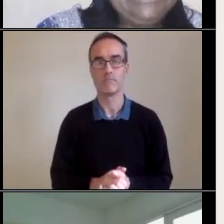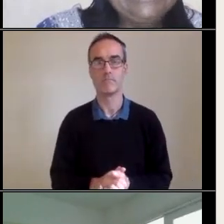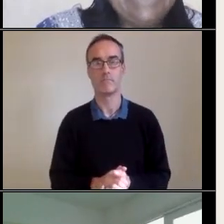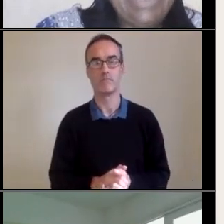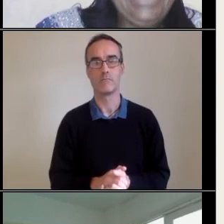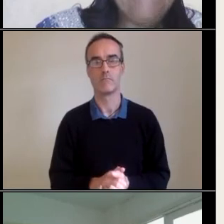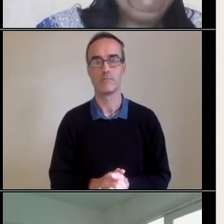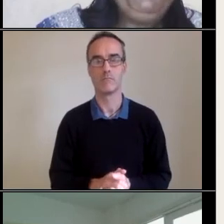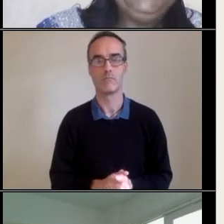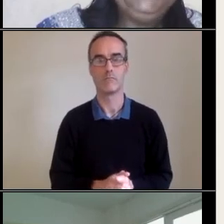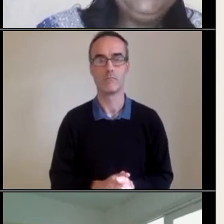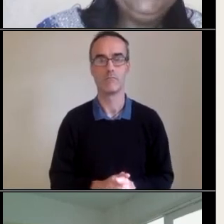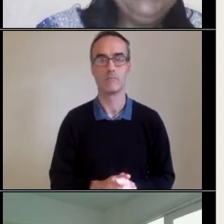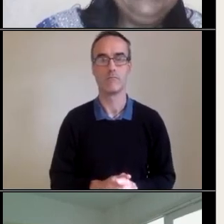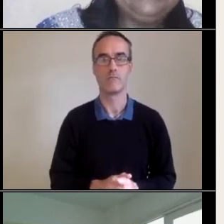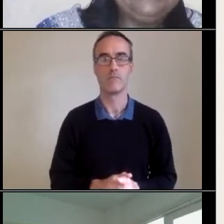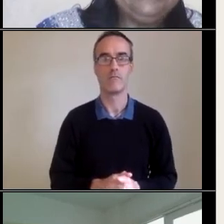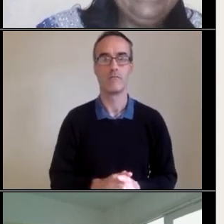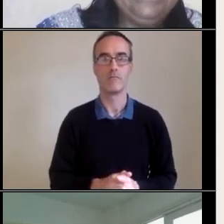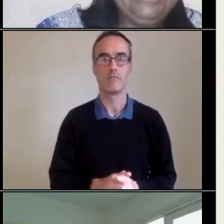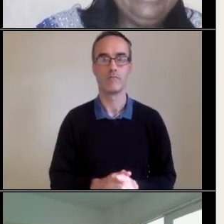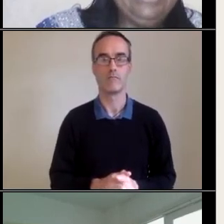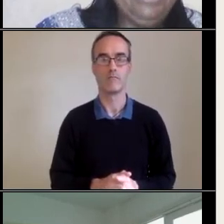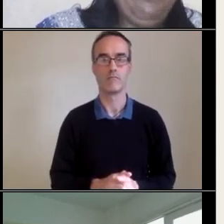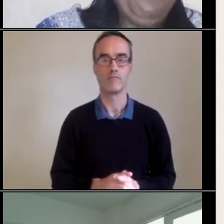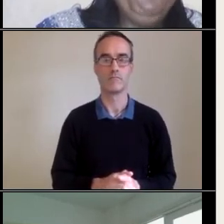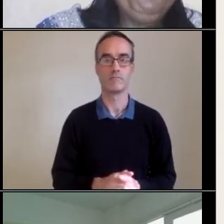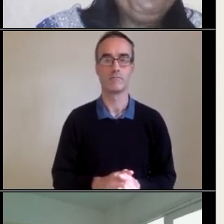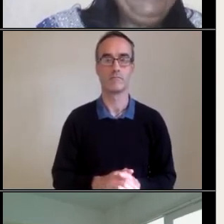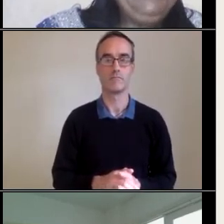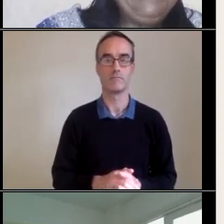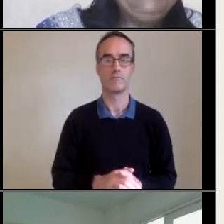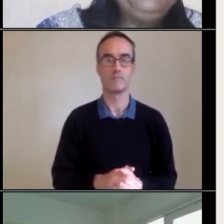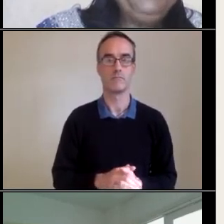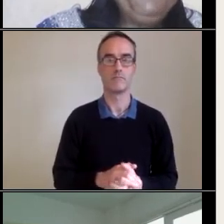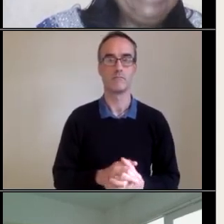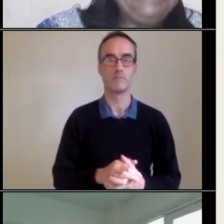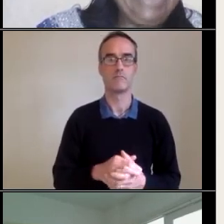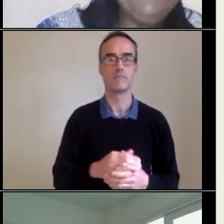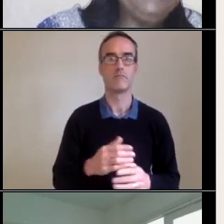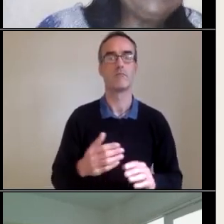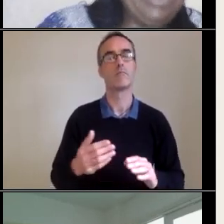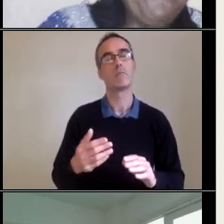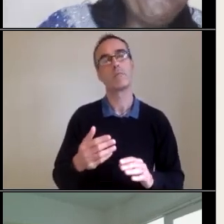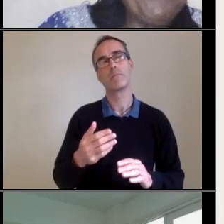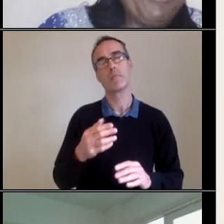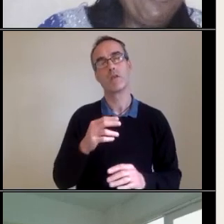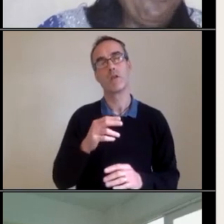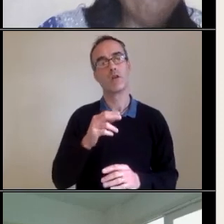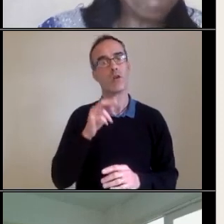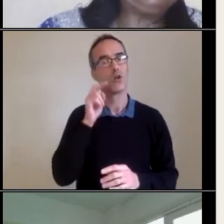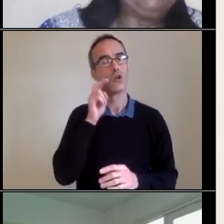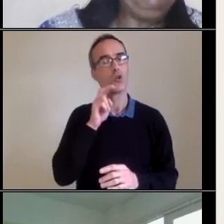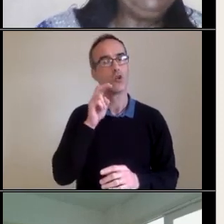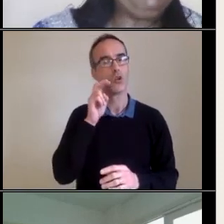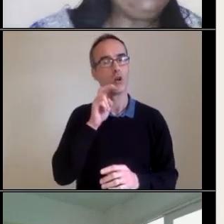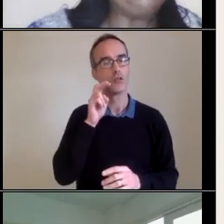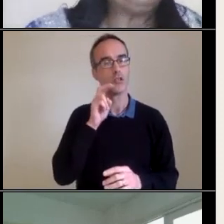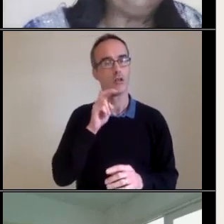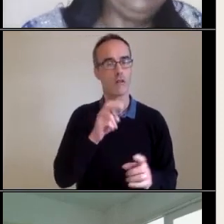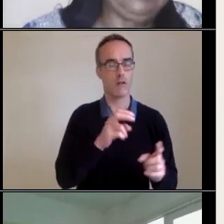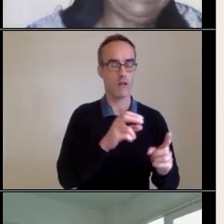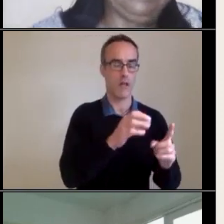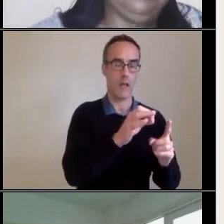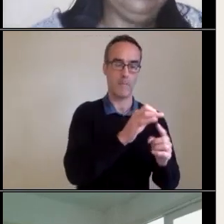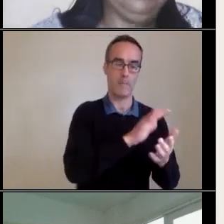Early career researchers and PhD students in Nigeria, they are not staff of the establishment,